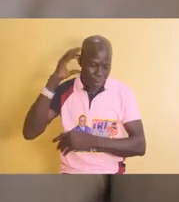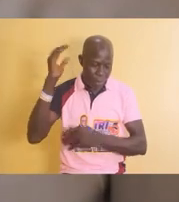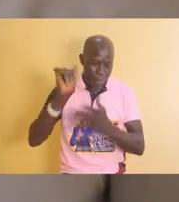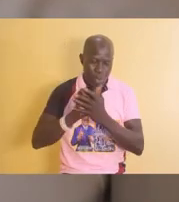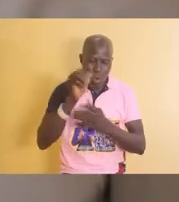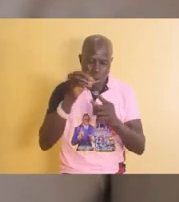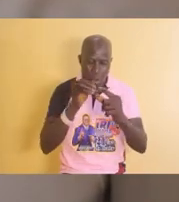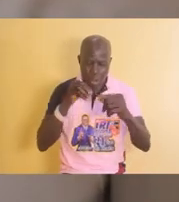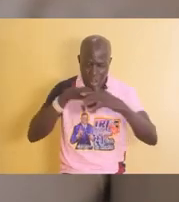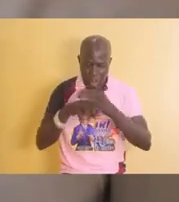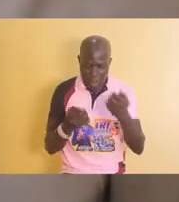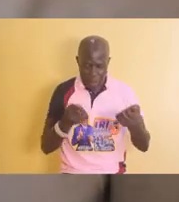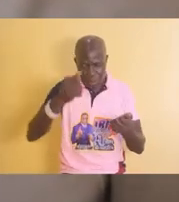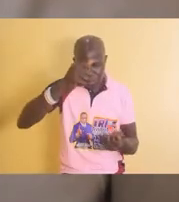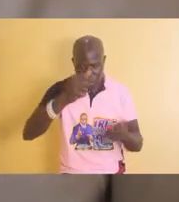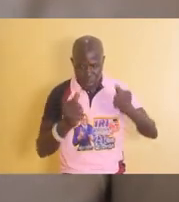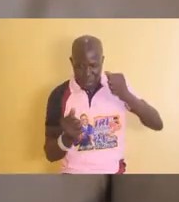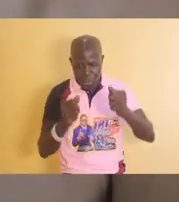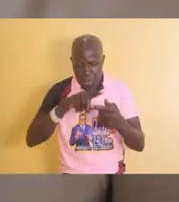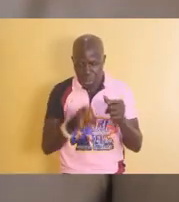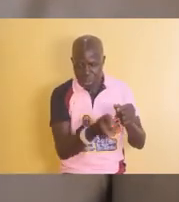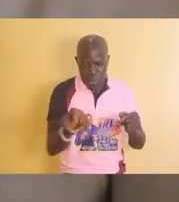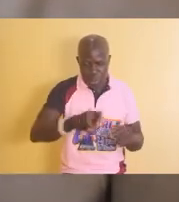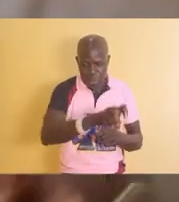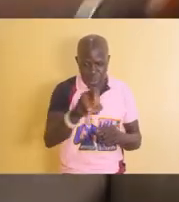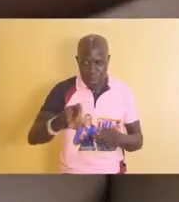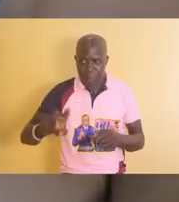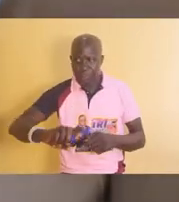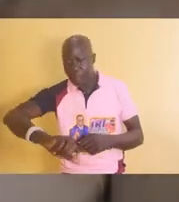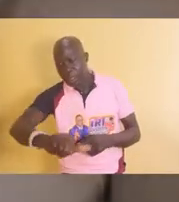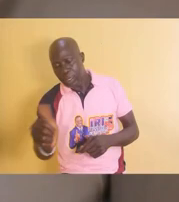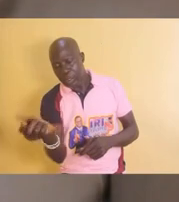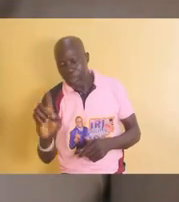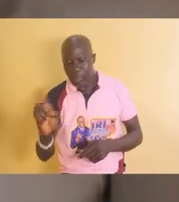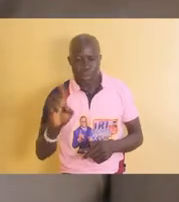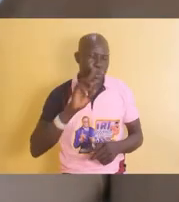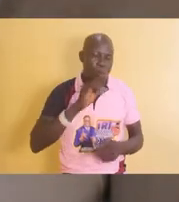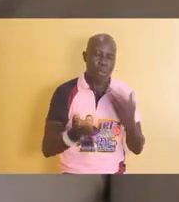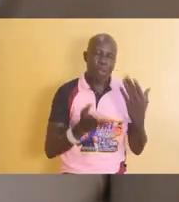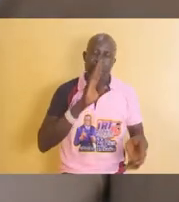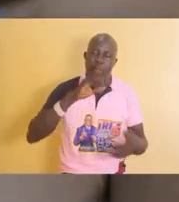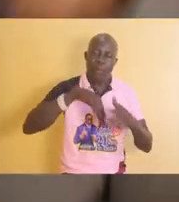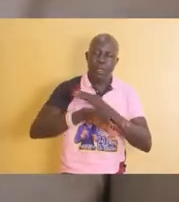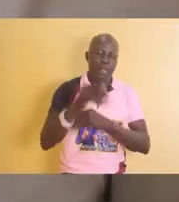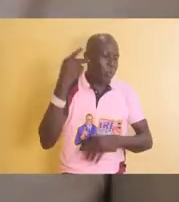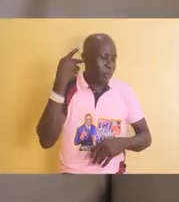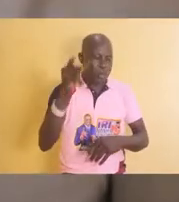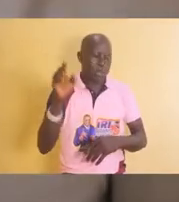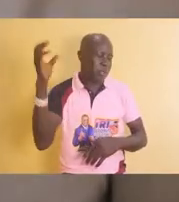Ọlọ wa ni. Idaka. O wa ni rin ajo. Ibi kibi to ba wa. Wherever you may be. To ba ti ri mi